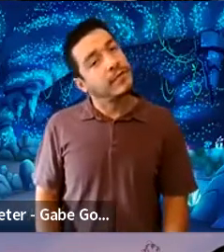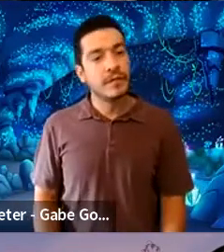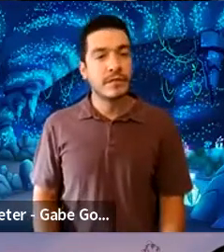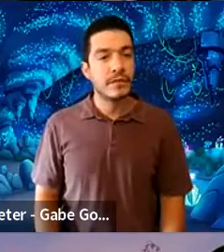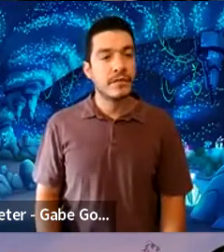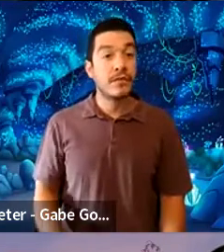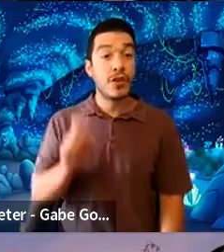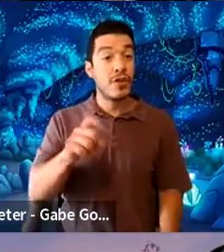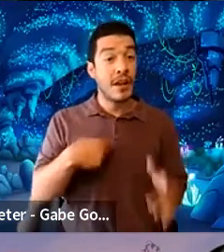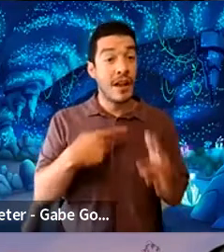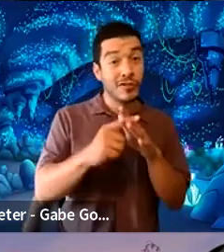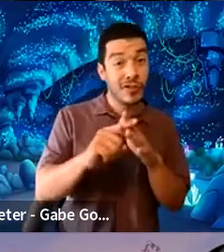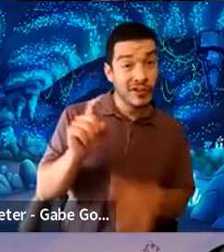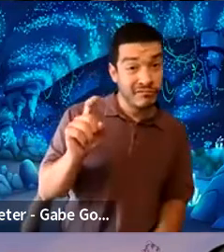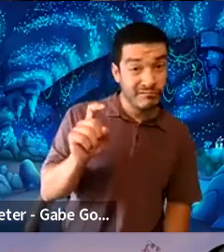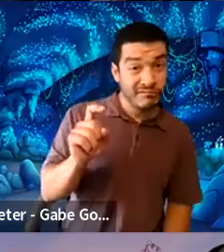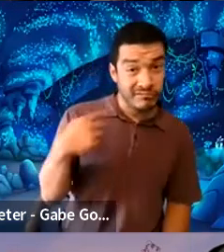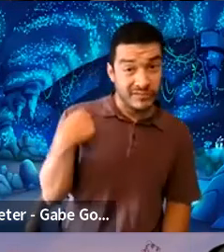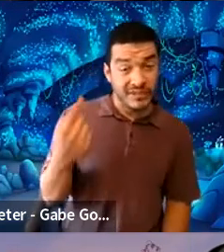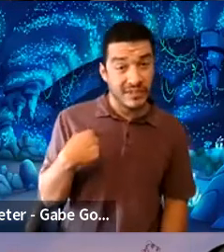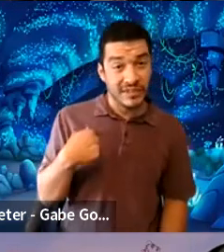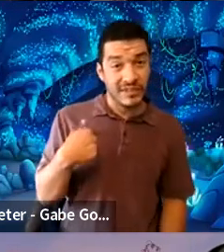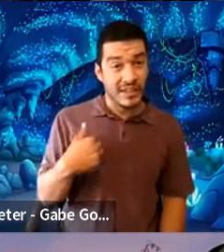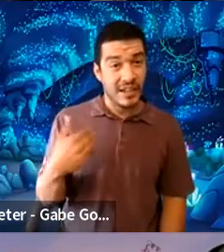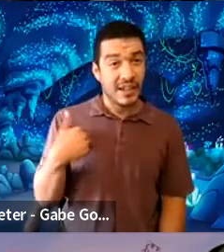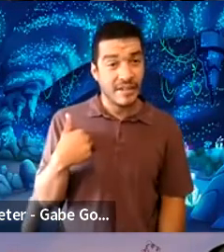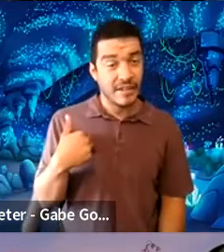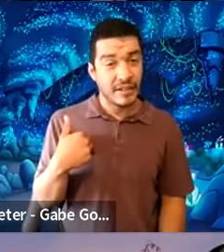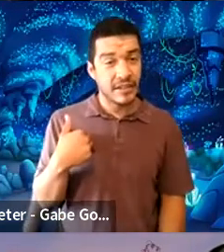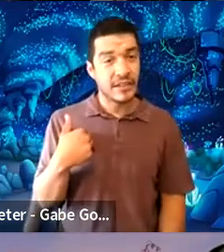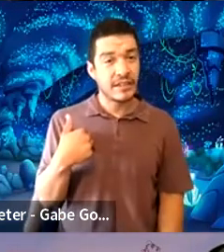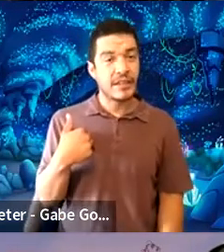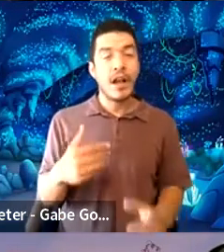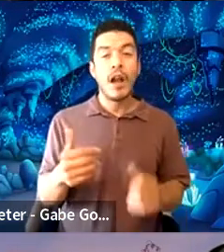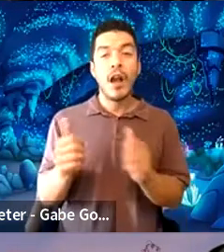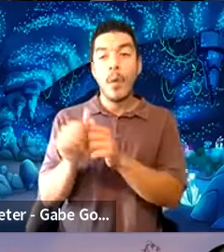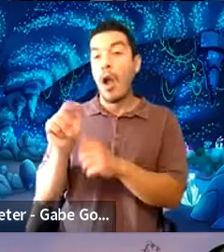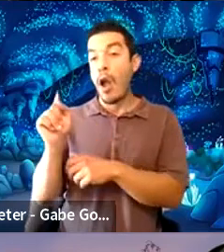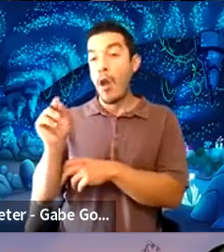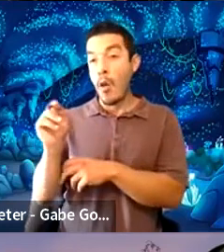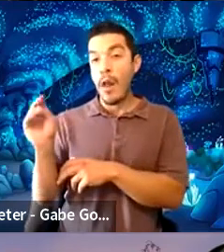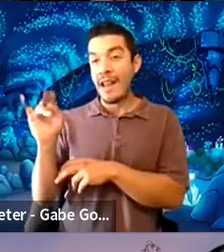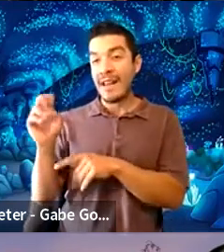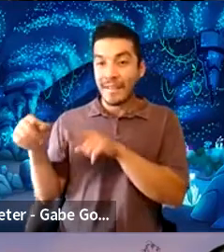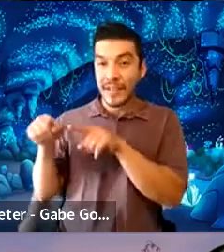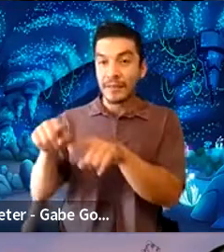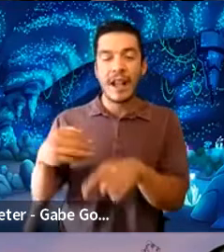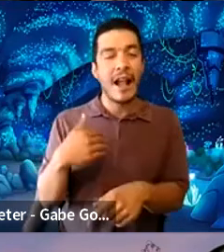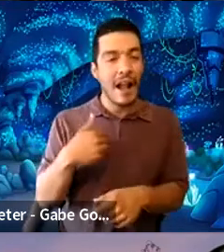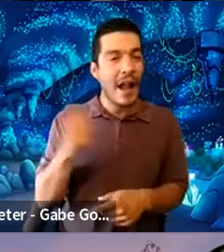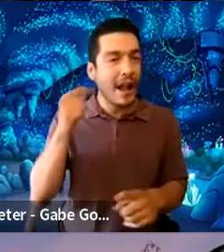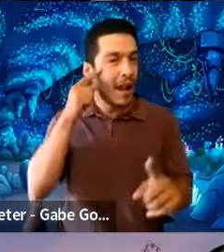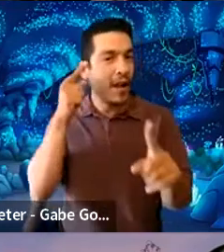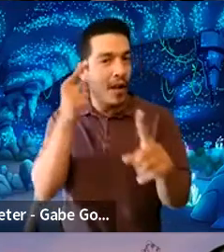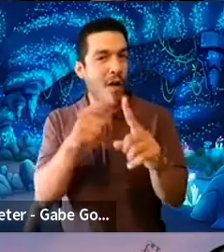Should I start, since I had a along with Norton and Neva particular vision, and